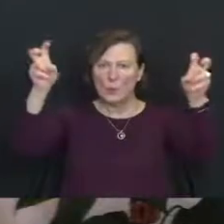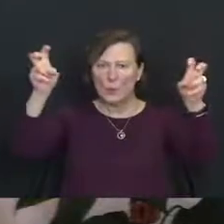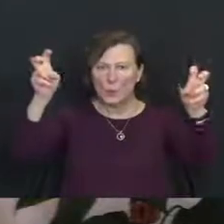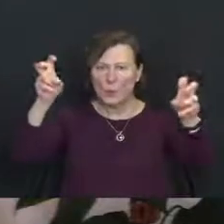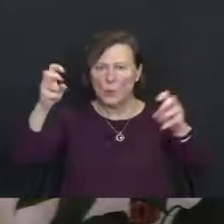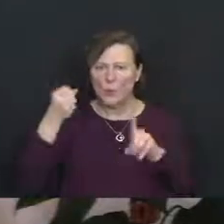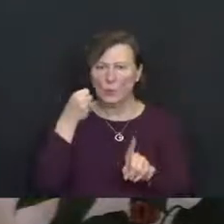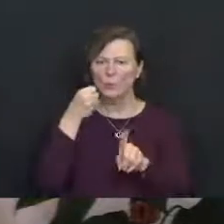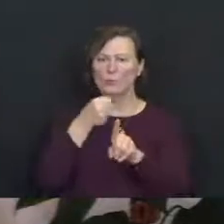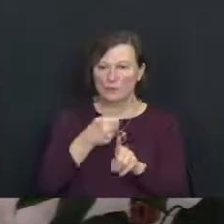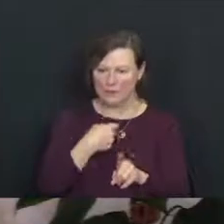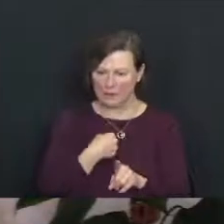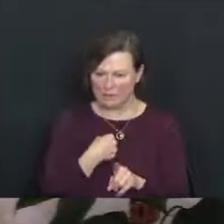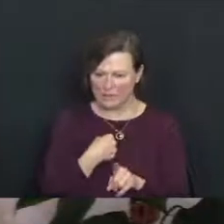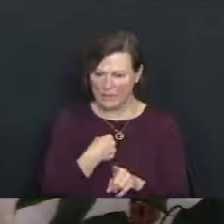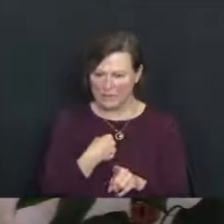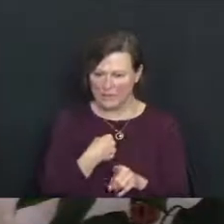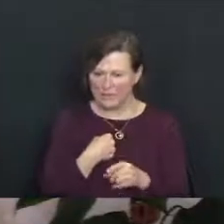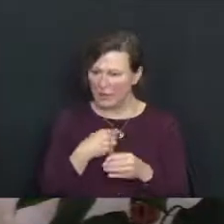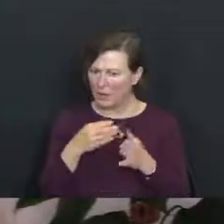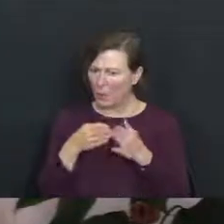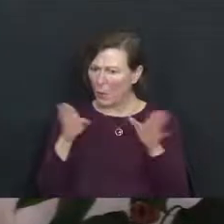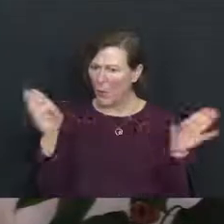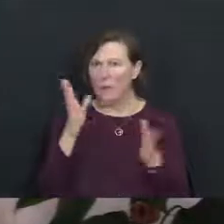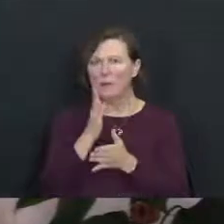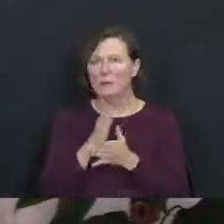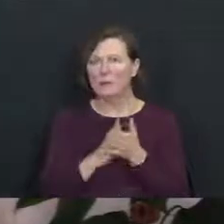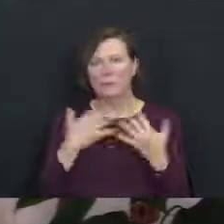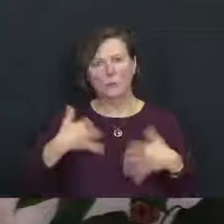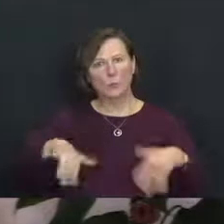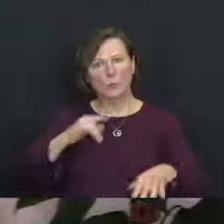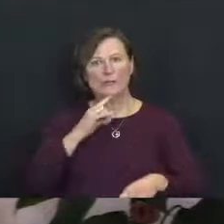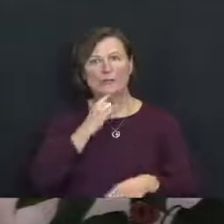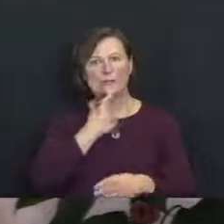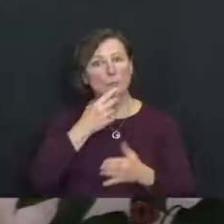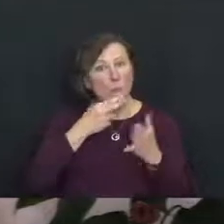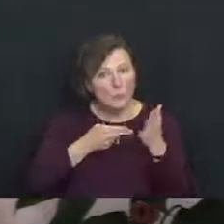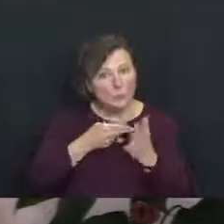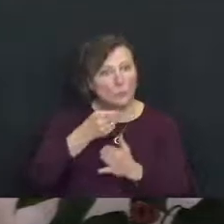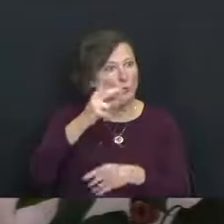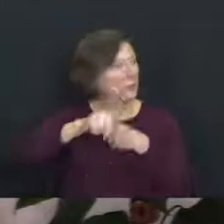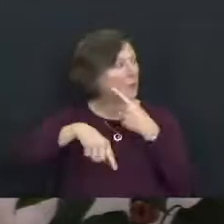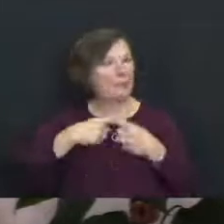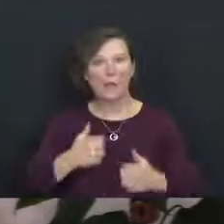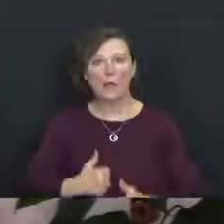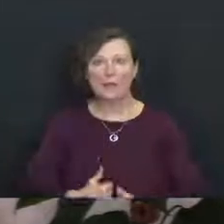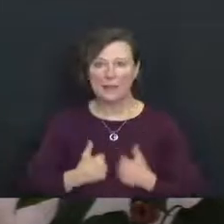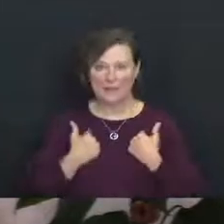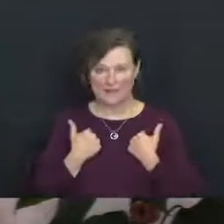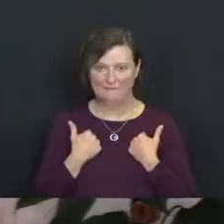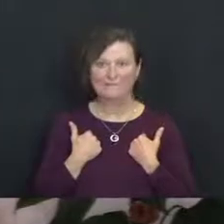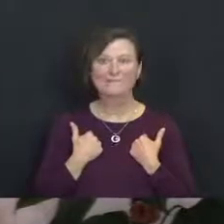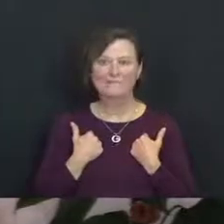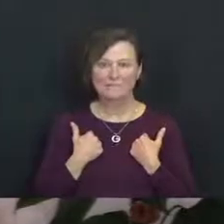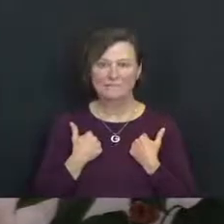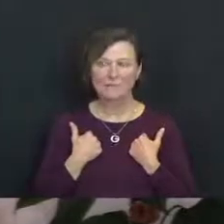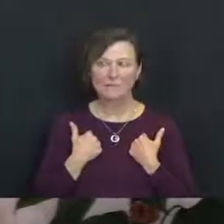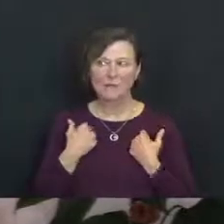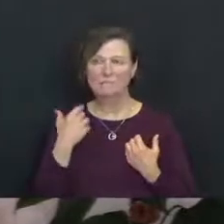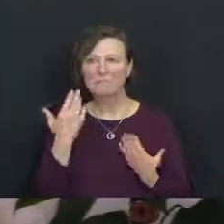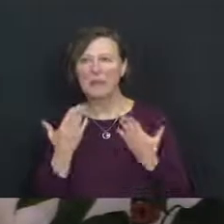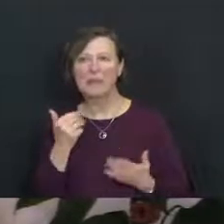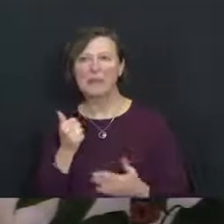as revealing some daunting truth about life. Namely, that only a spiritual elite